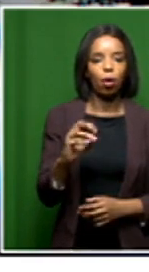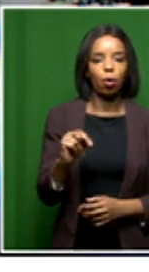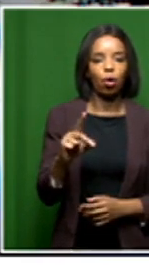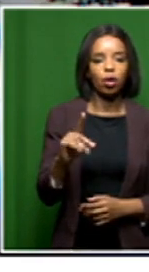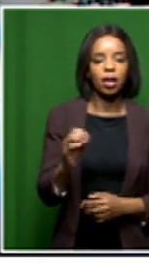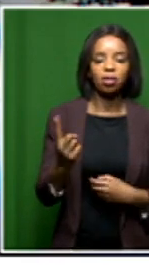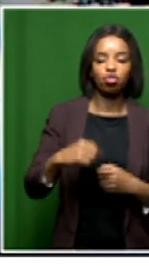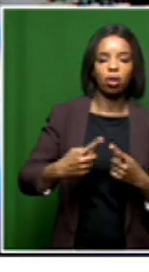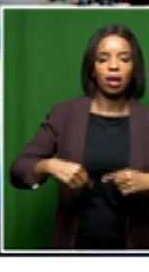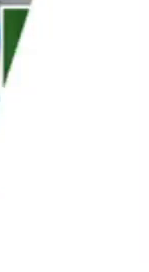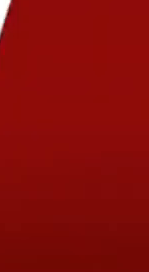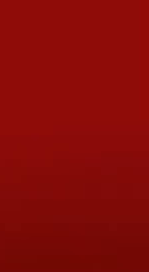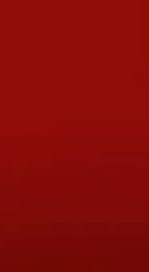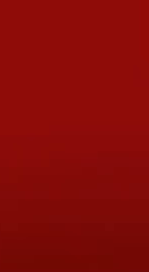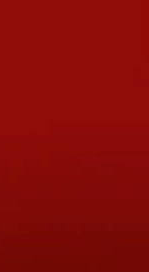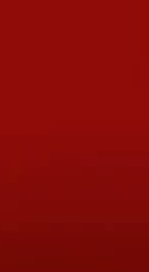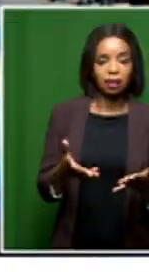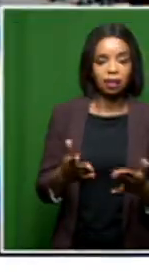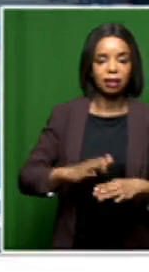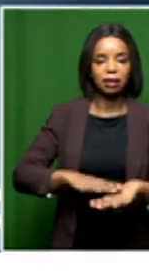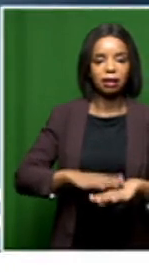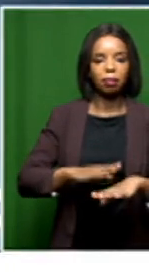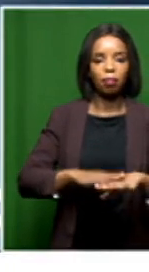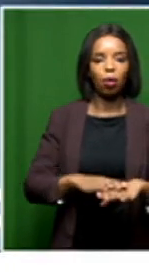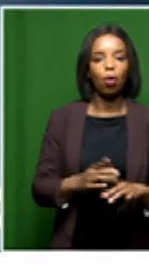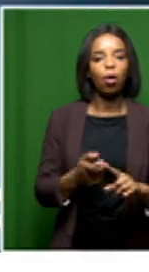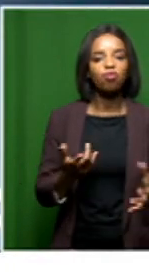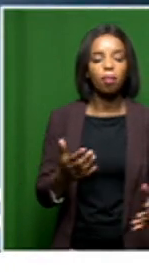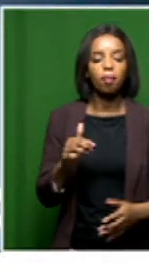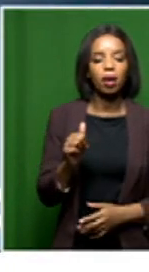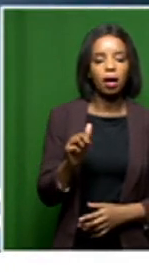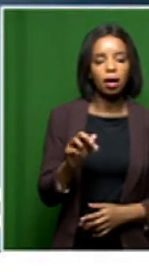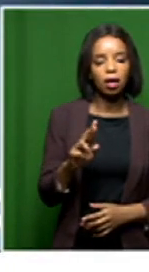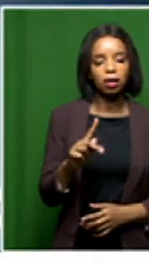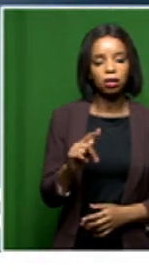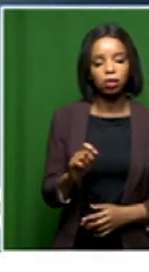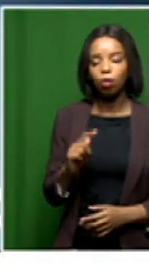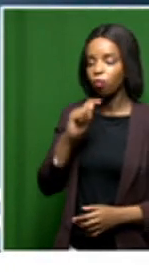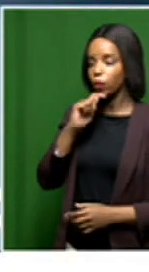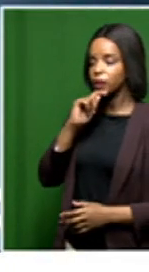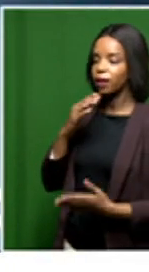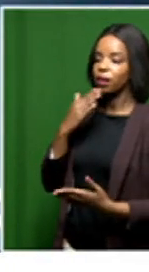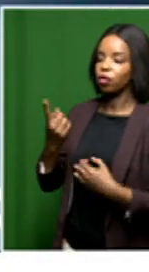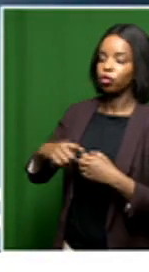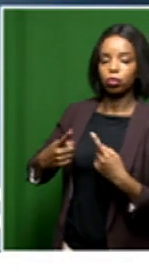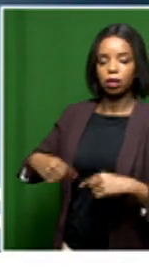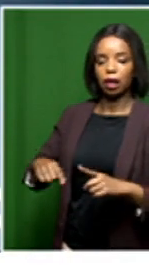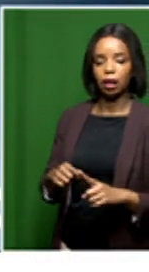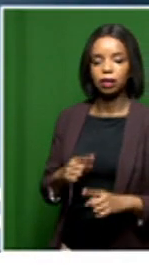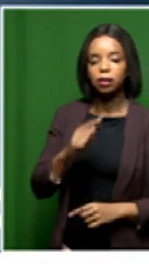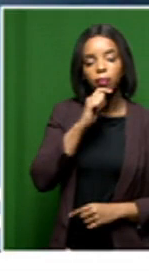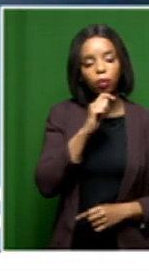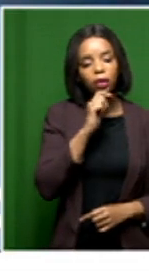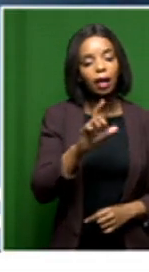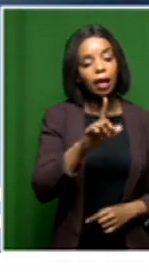now to discuss this further. Monde, good to have you. Thanks very much for joining us. Good morning, Leanne, and good morning to the viewers of Morning Live.